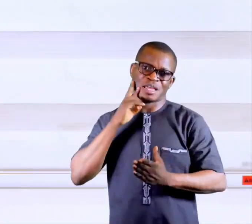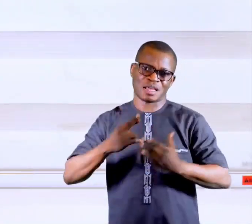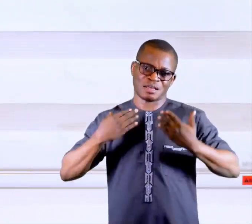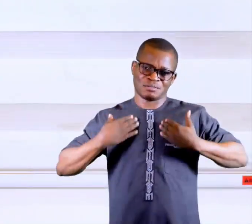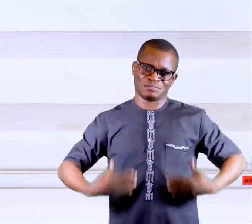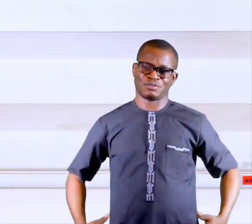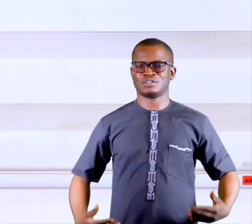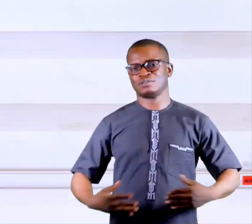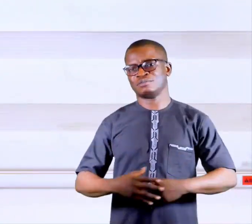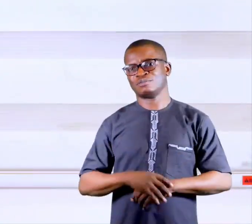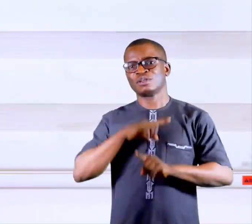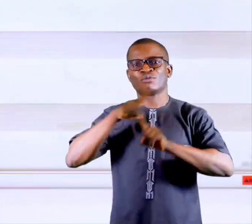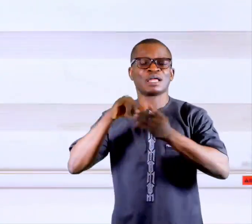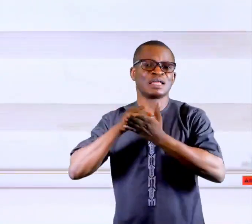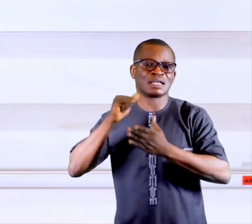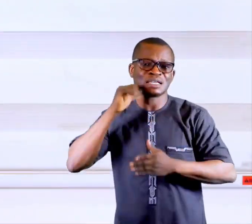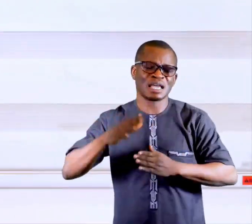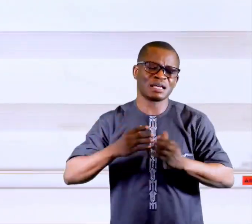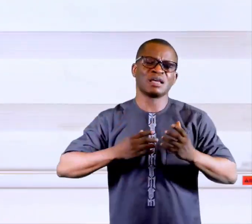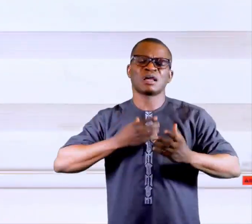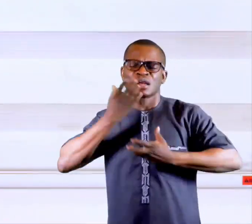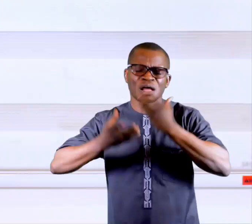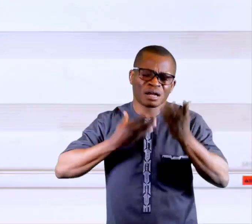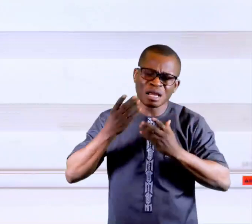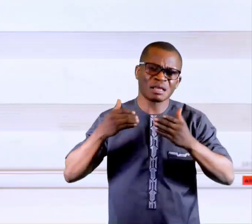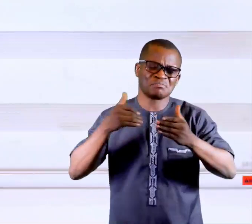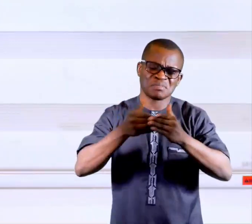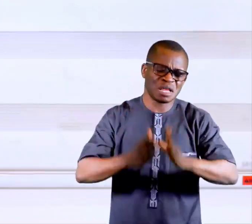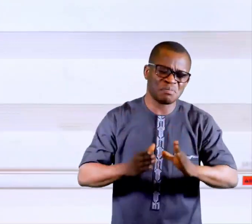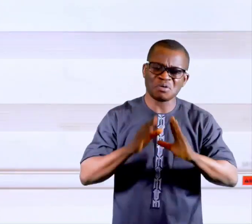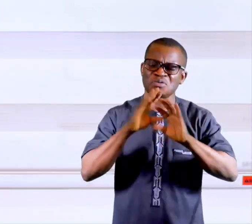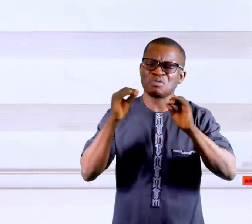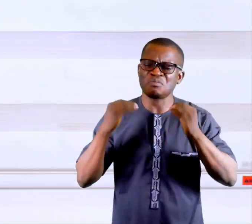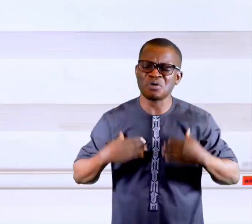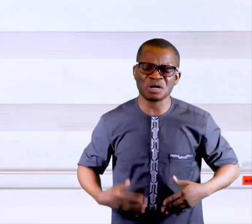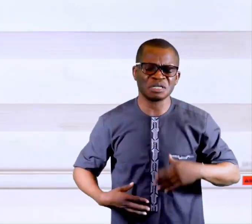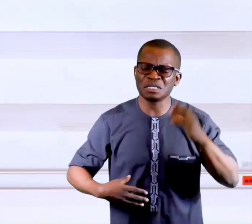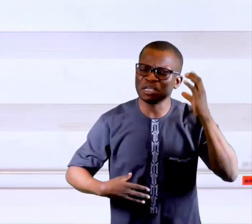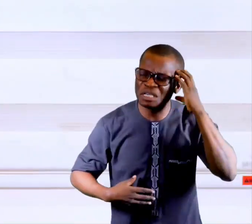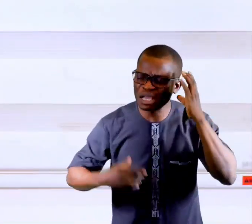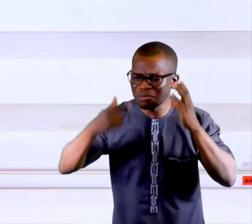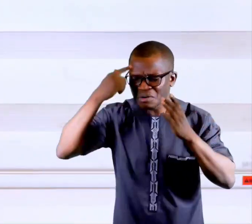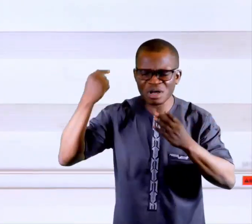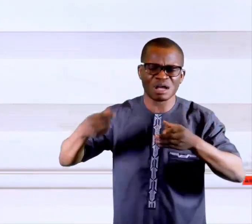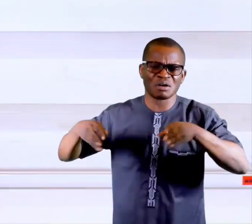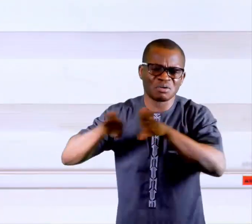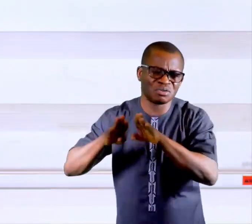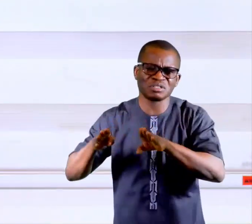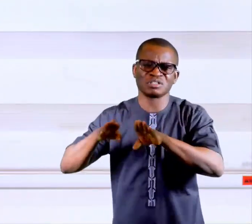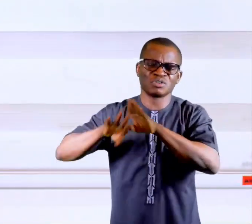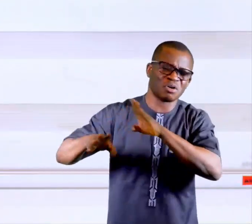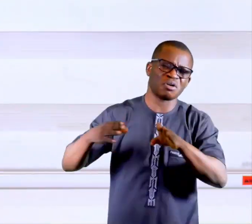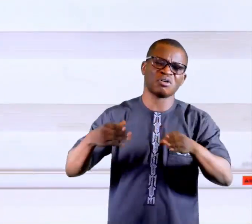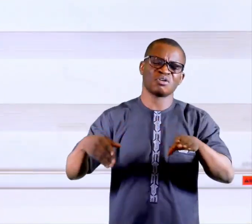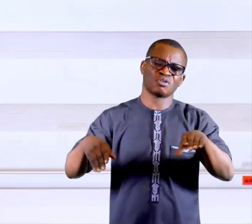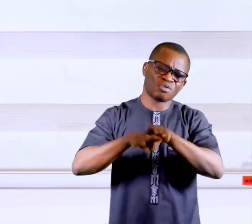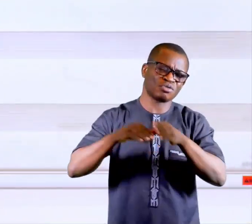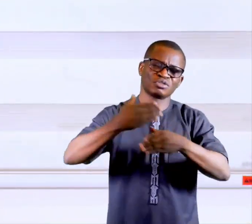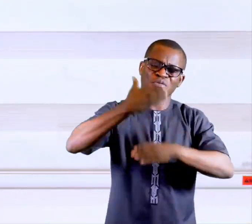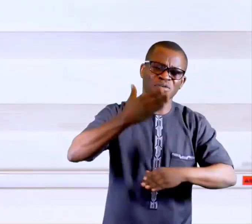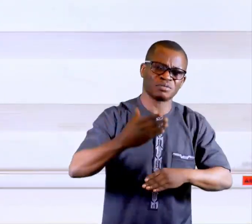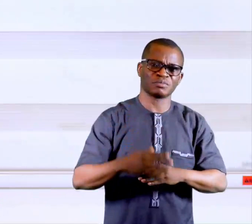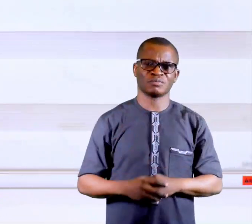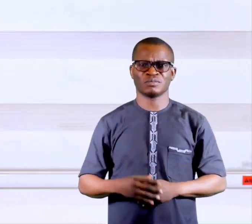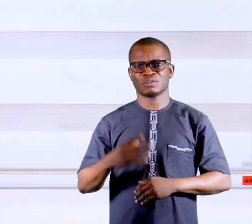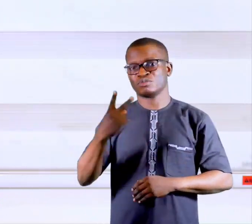screaming, neighbors could not hear because she had closed the doors and the windows. Much later, about 2 days after